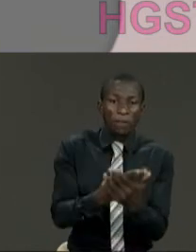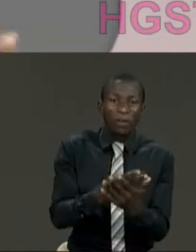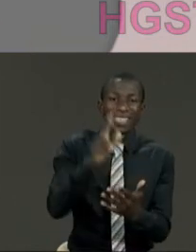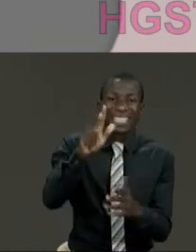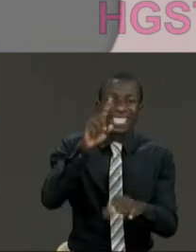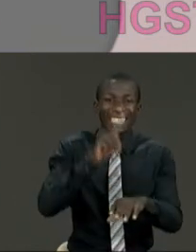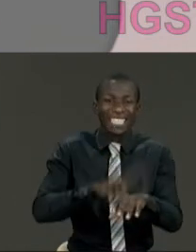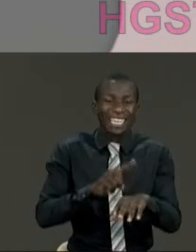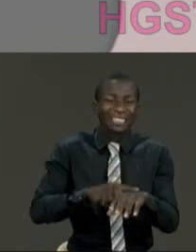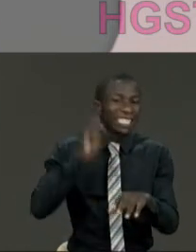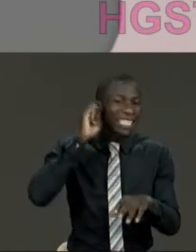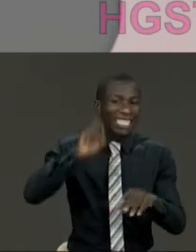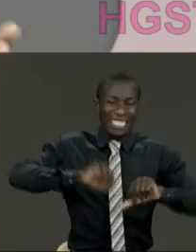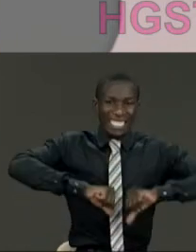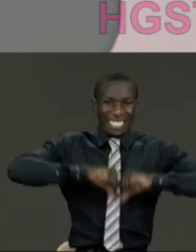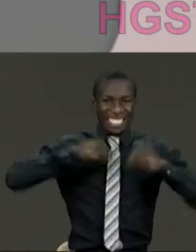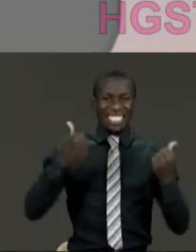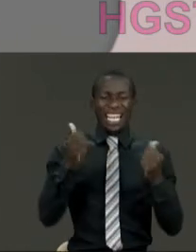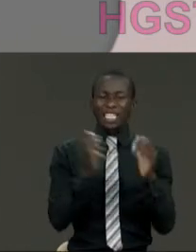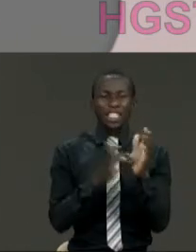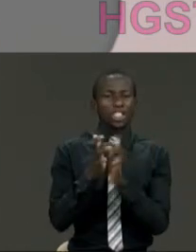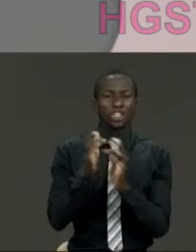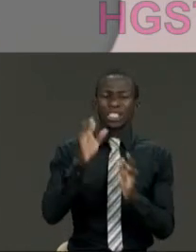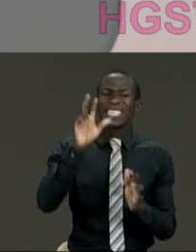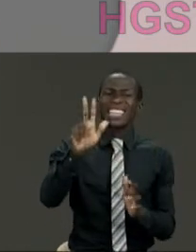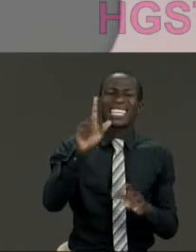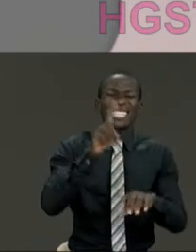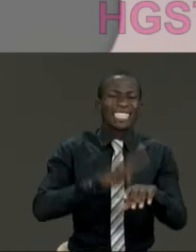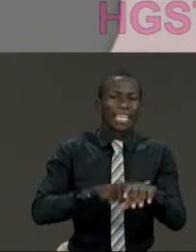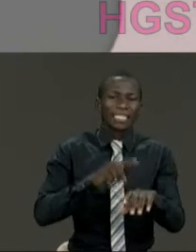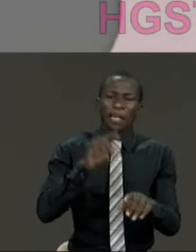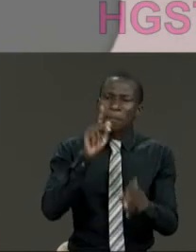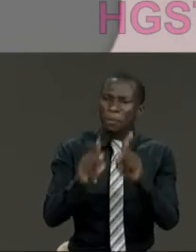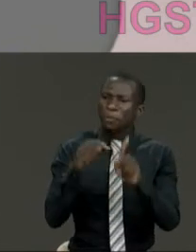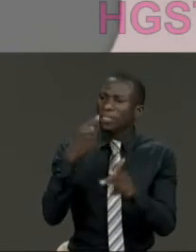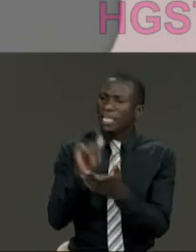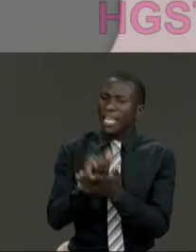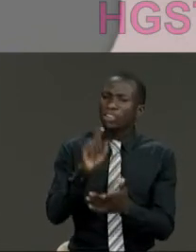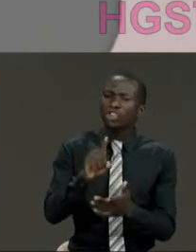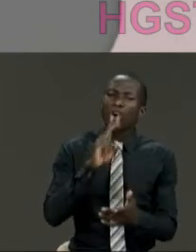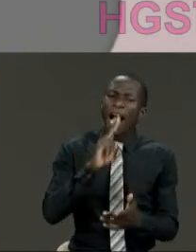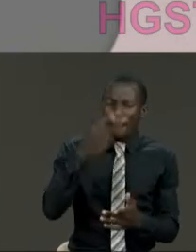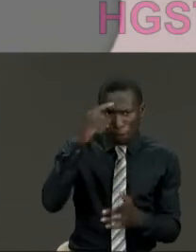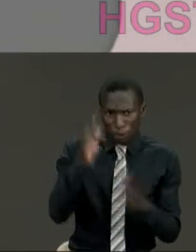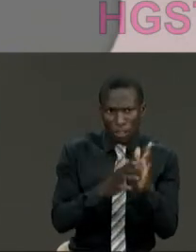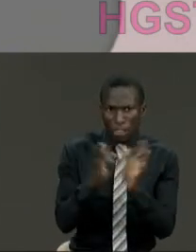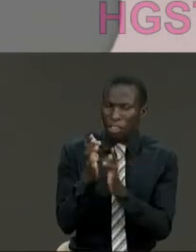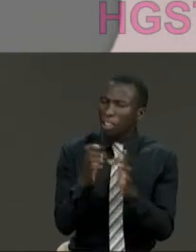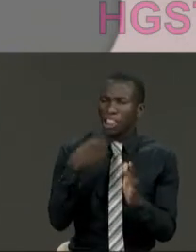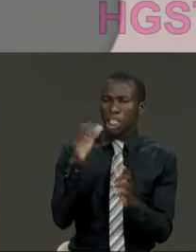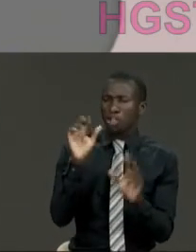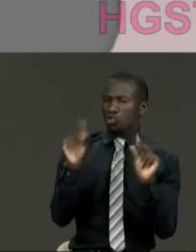small damsel just said, "You are for Jesus," he said, "No." Another maid said, "Look at you, have been with